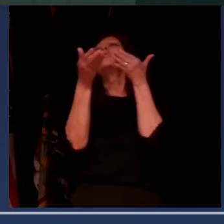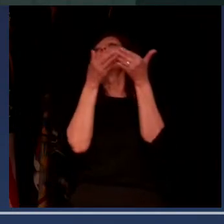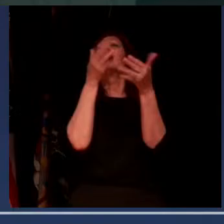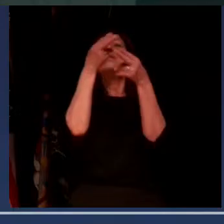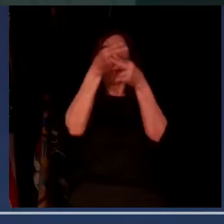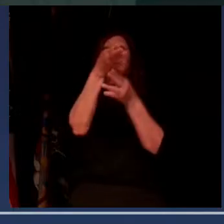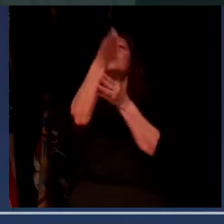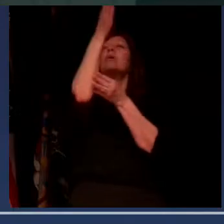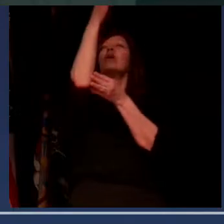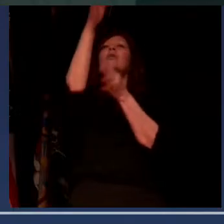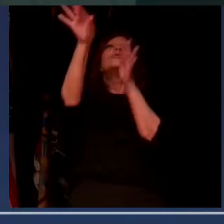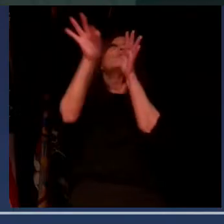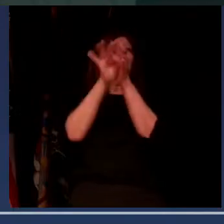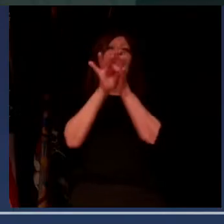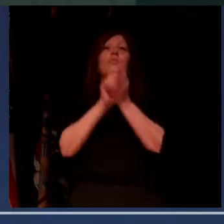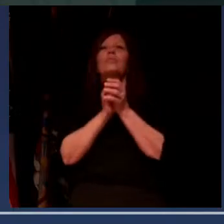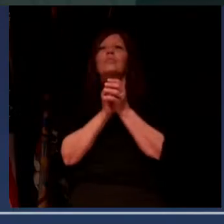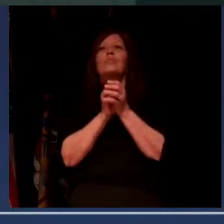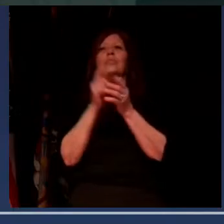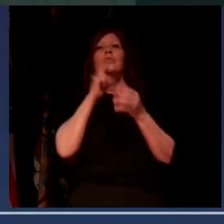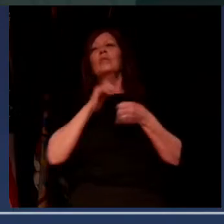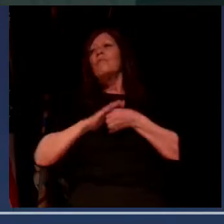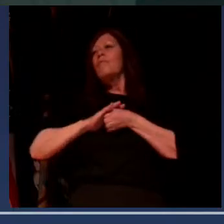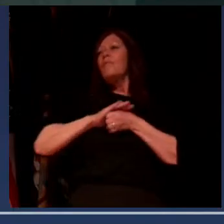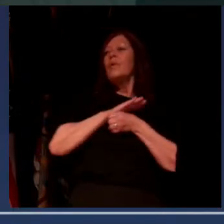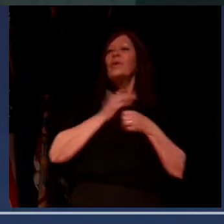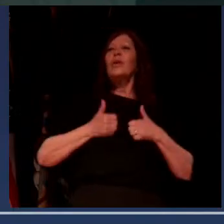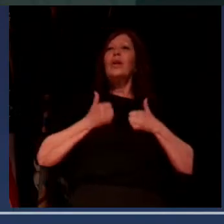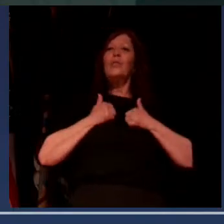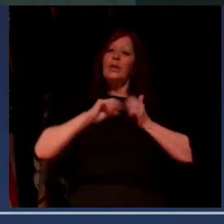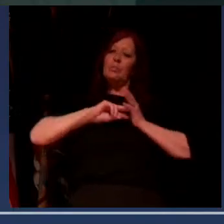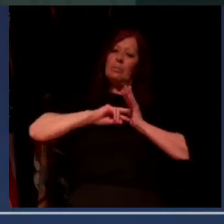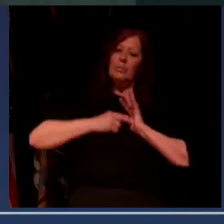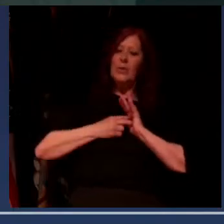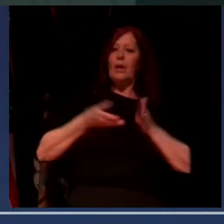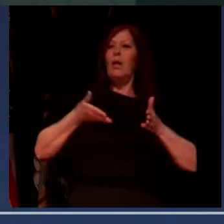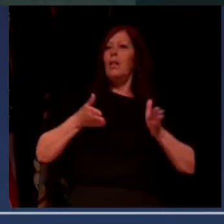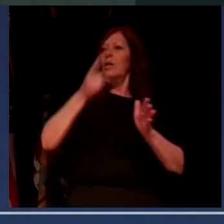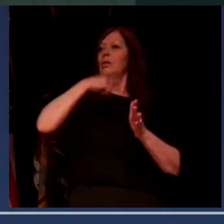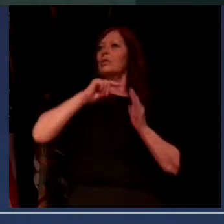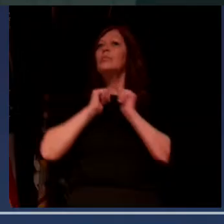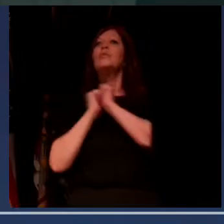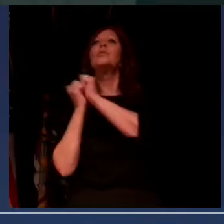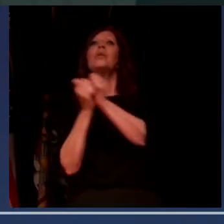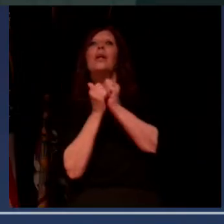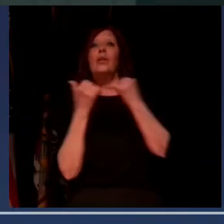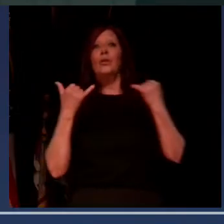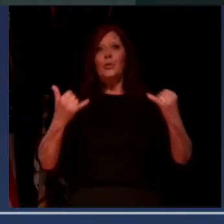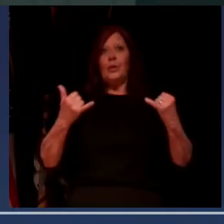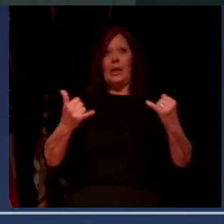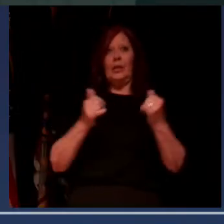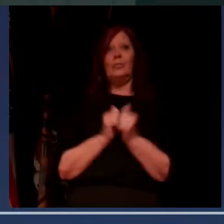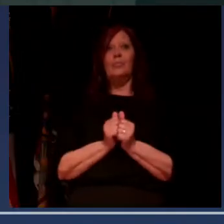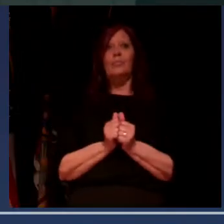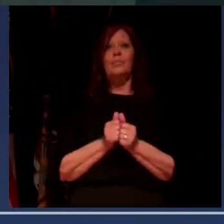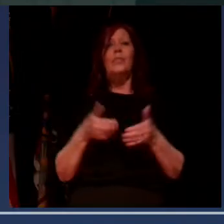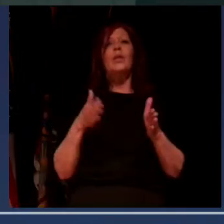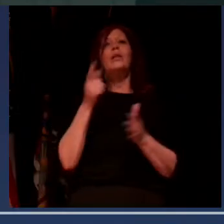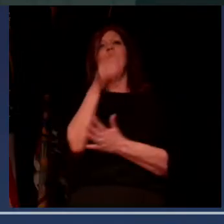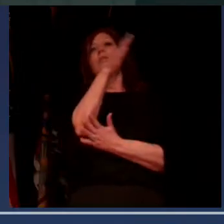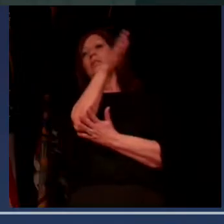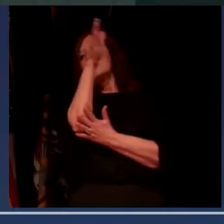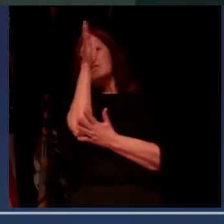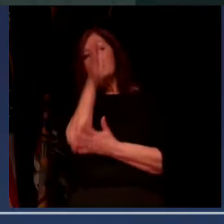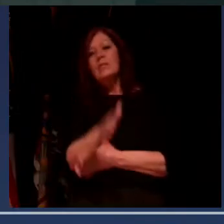we choose to call it, who fills our lives with meaning and allows us to be together today. Let us never take